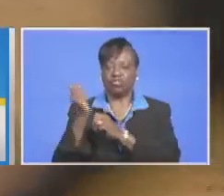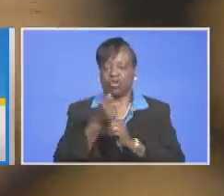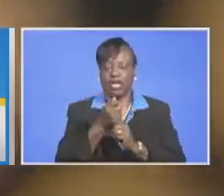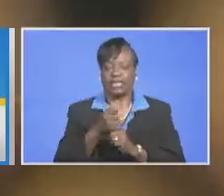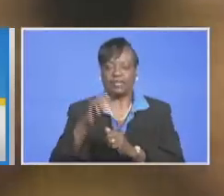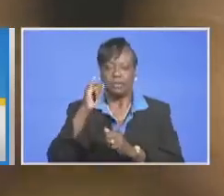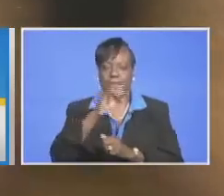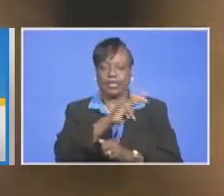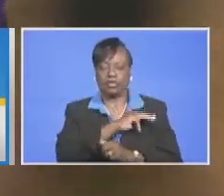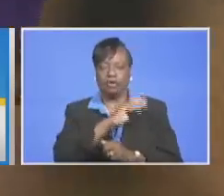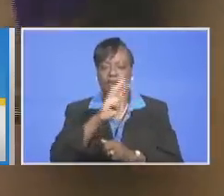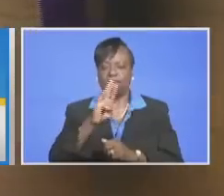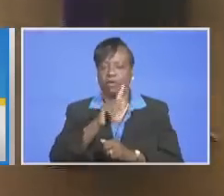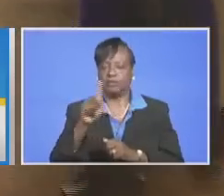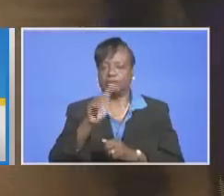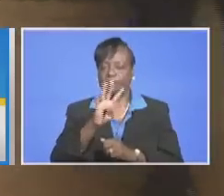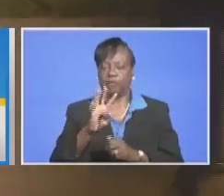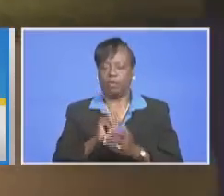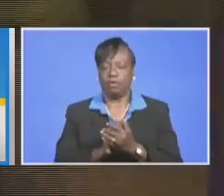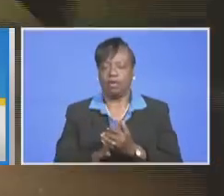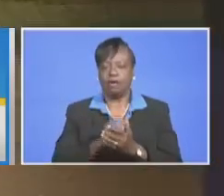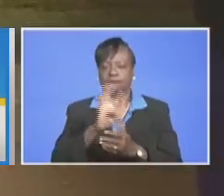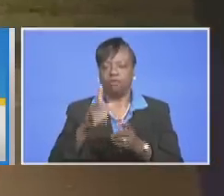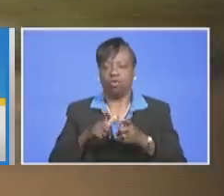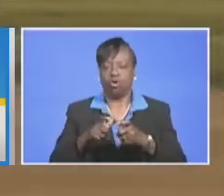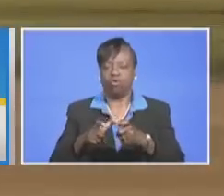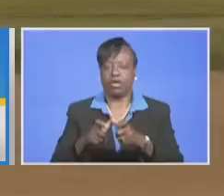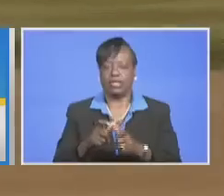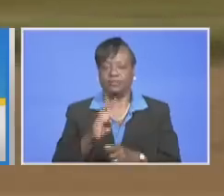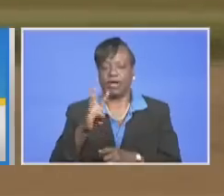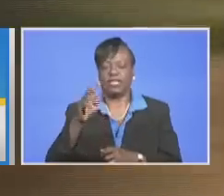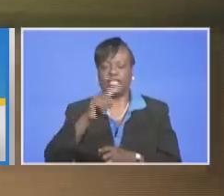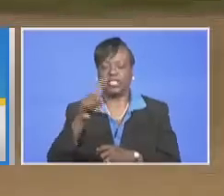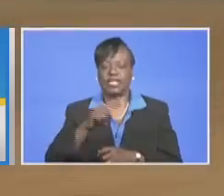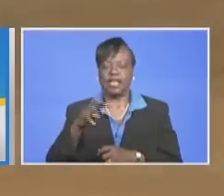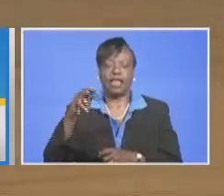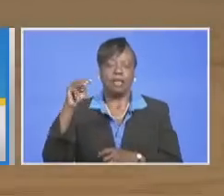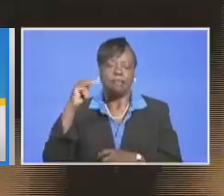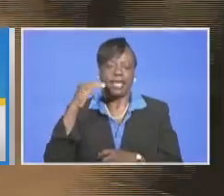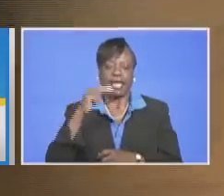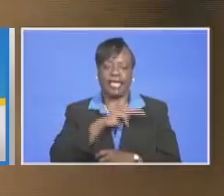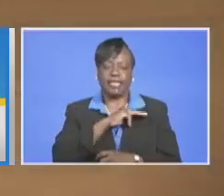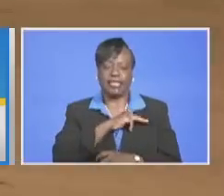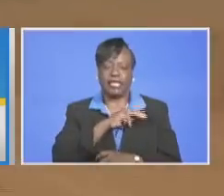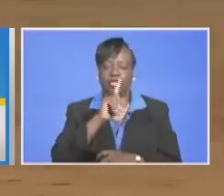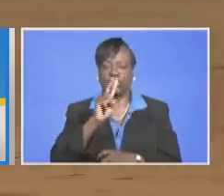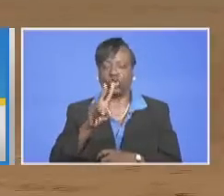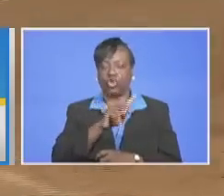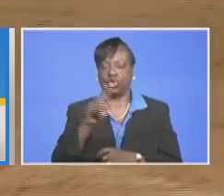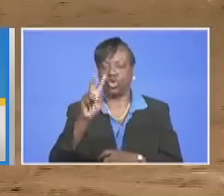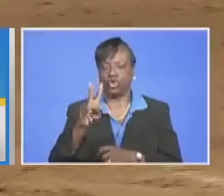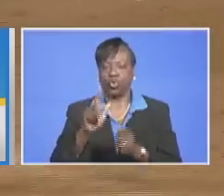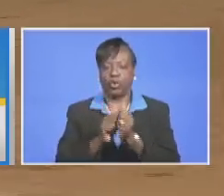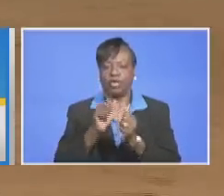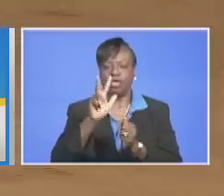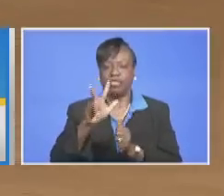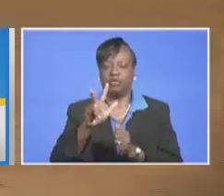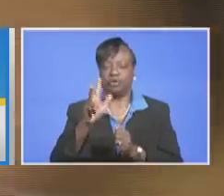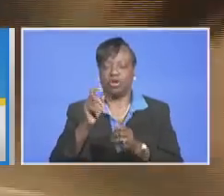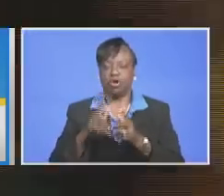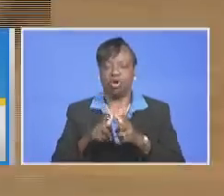4 for 4, 6 runs batted in and 4 runs scored, while Giselle McKenzie was 2 for 2 with 3 runs batted